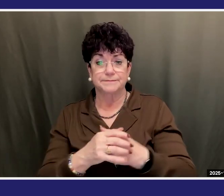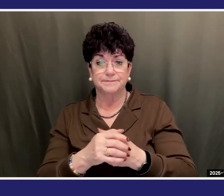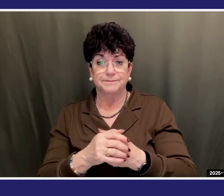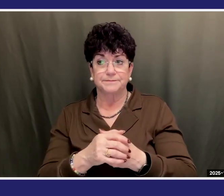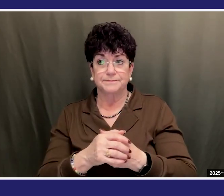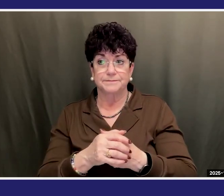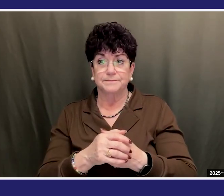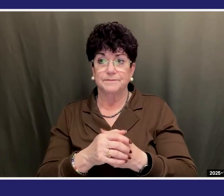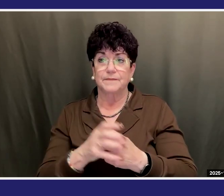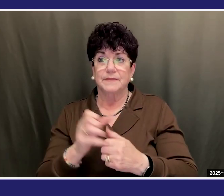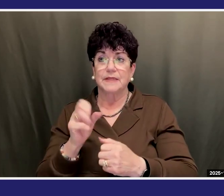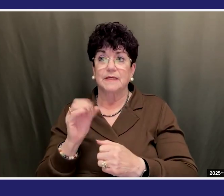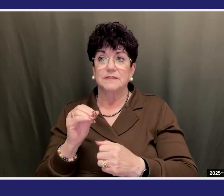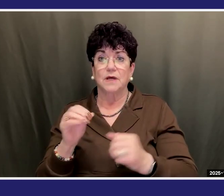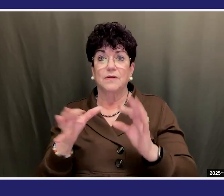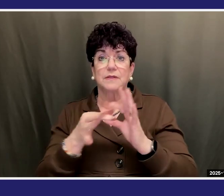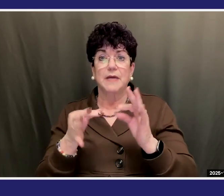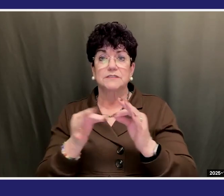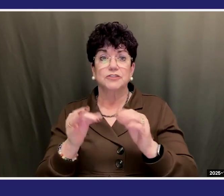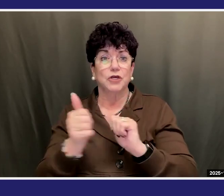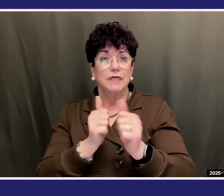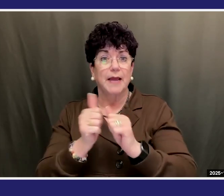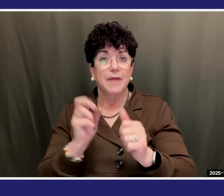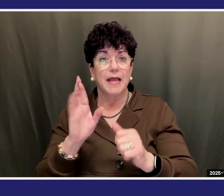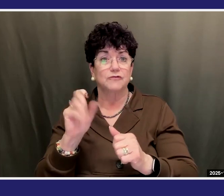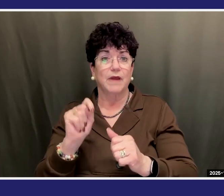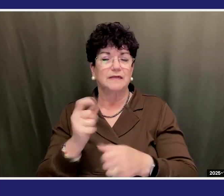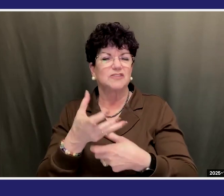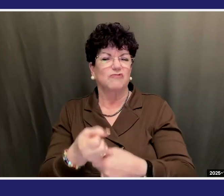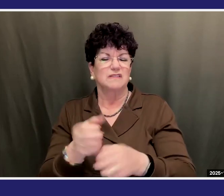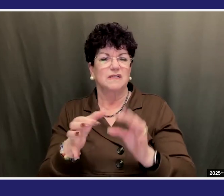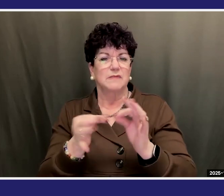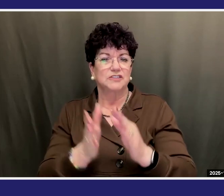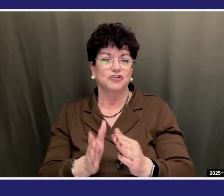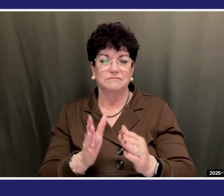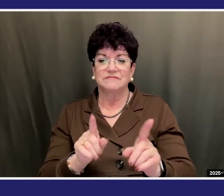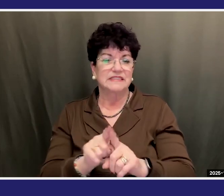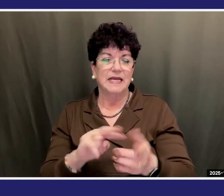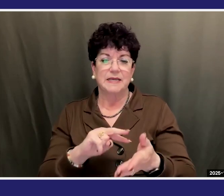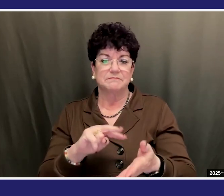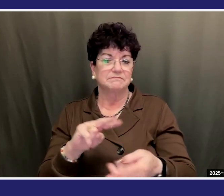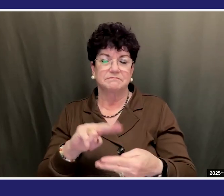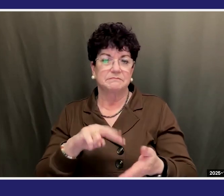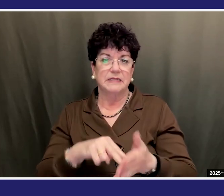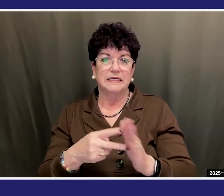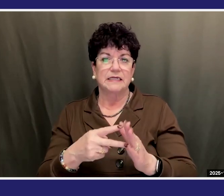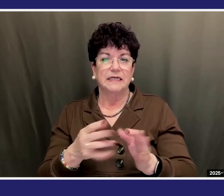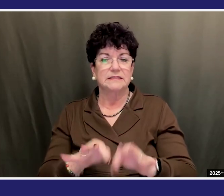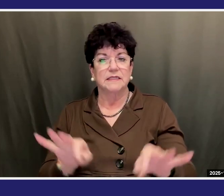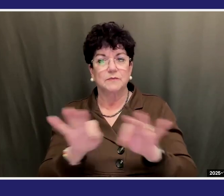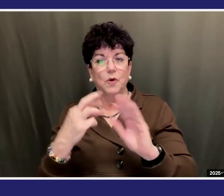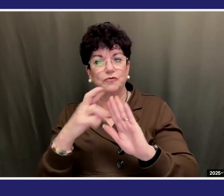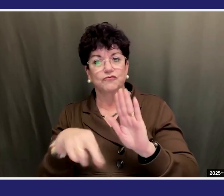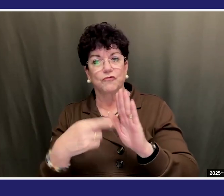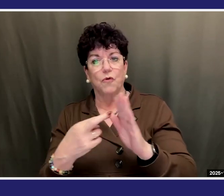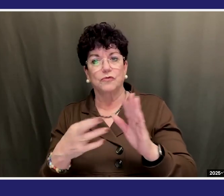The Trusted Messenger Campaign Grant Program. Trusted messengers, just like the name implies, they play a crucial role in bridging communication